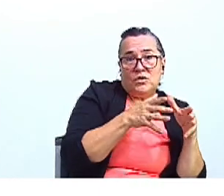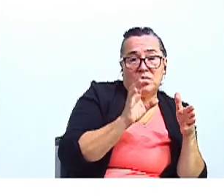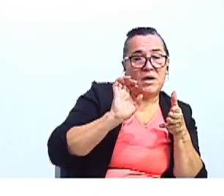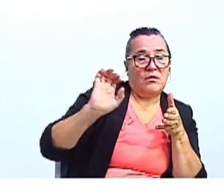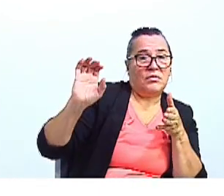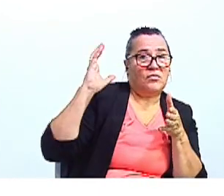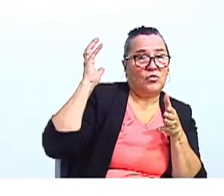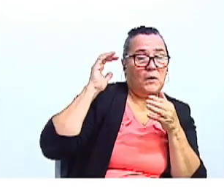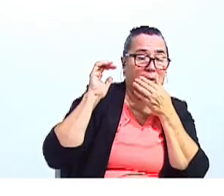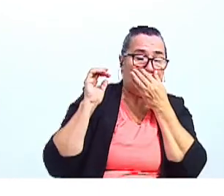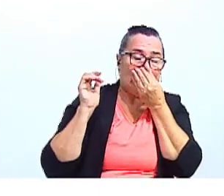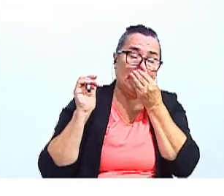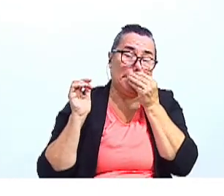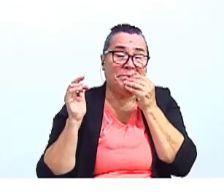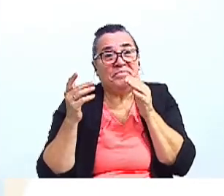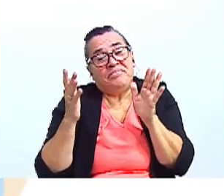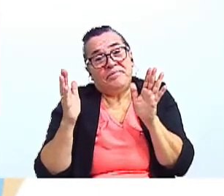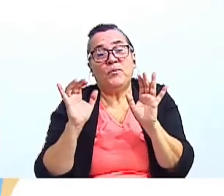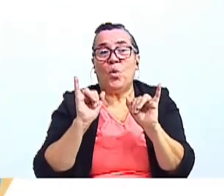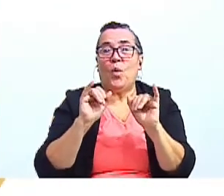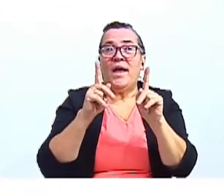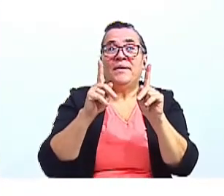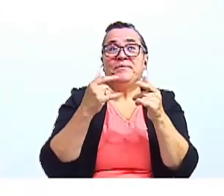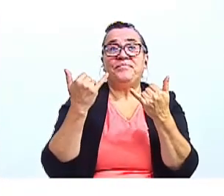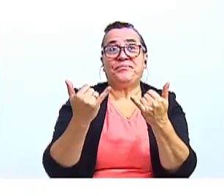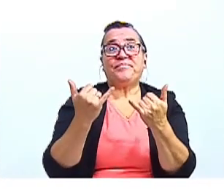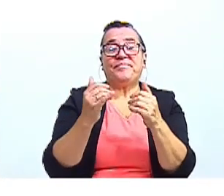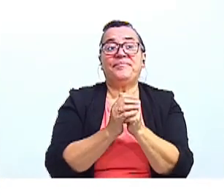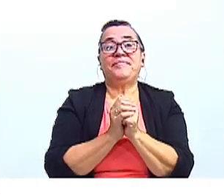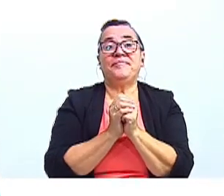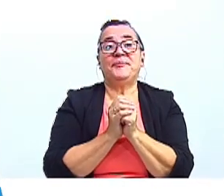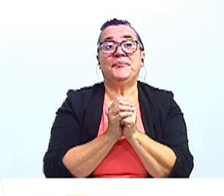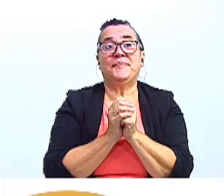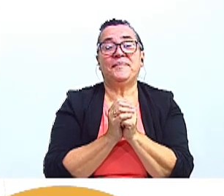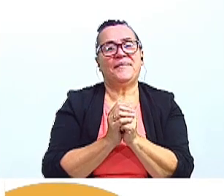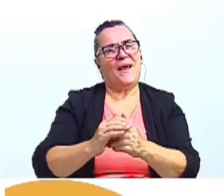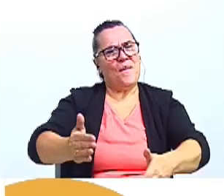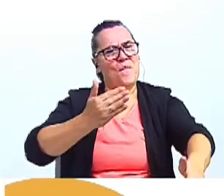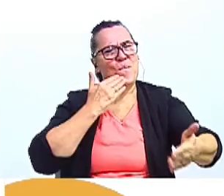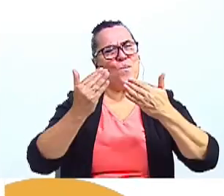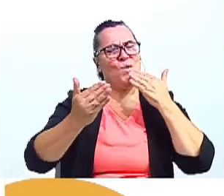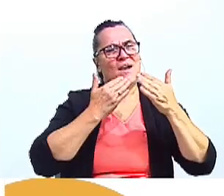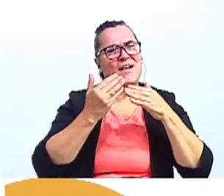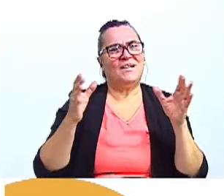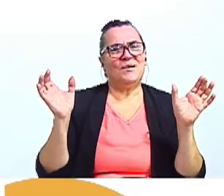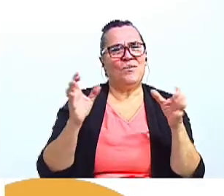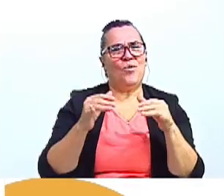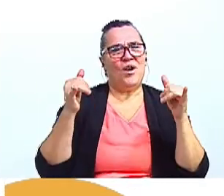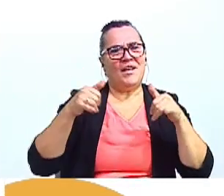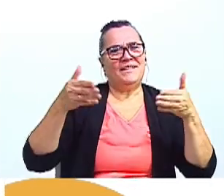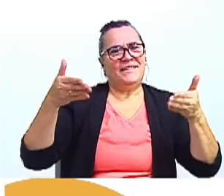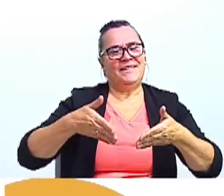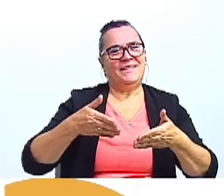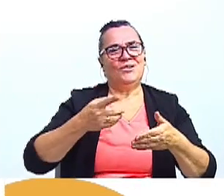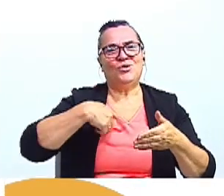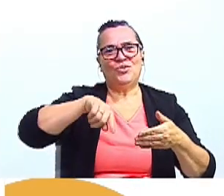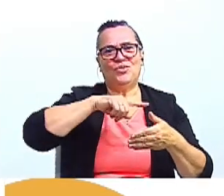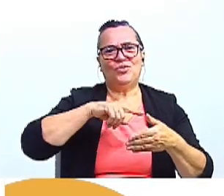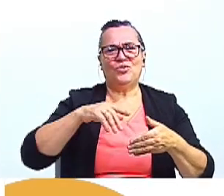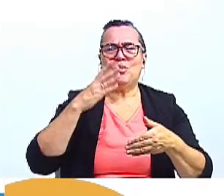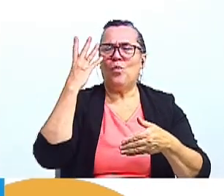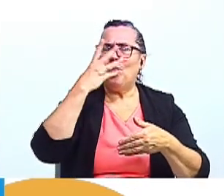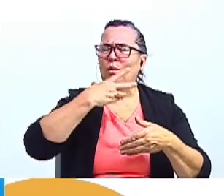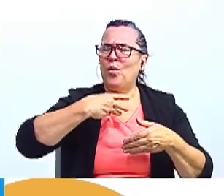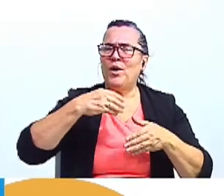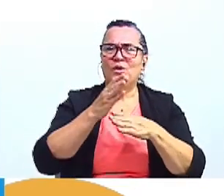loud noises. Okay, so thank you guys for being here today with us. It was very nice